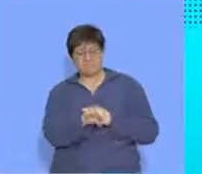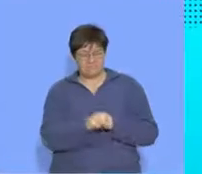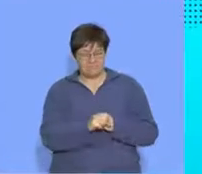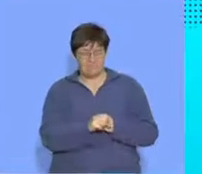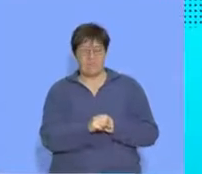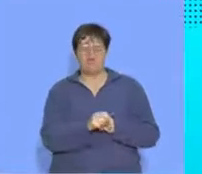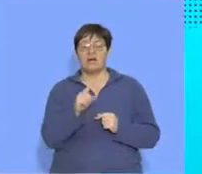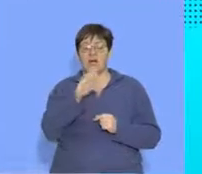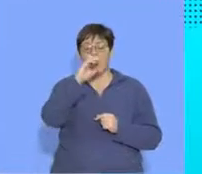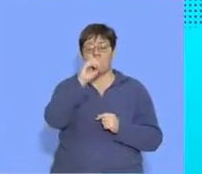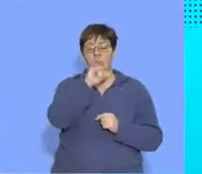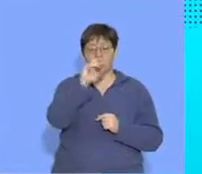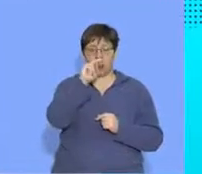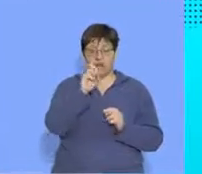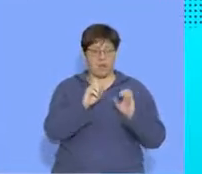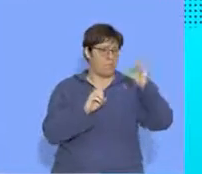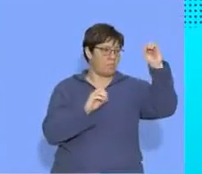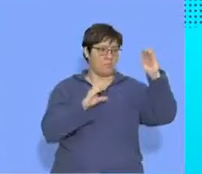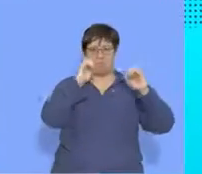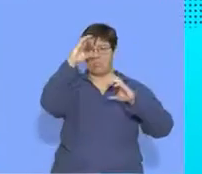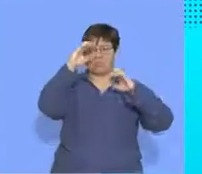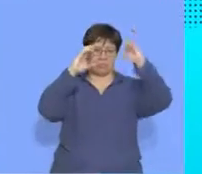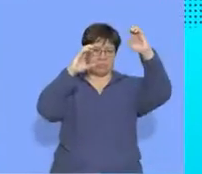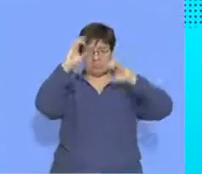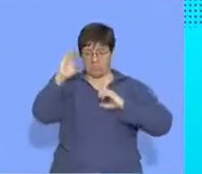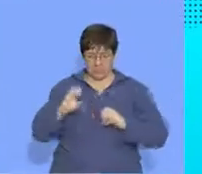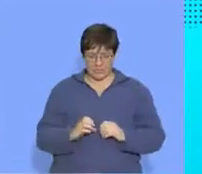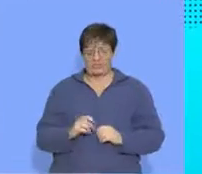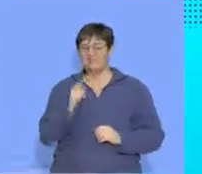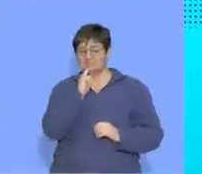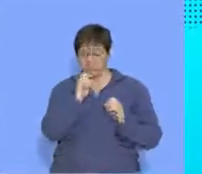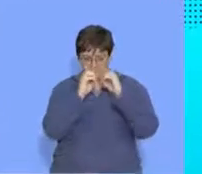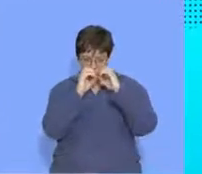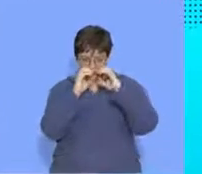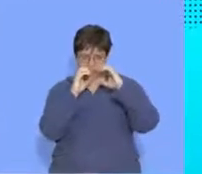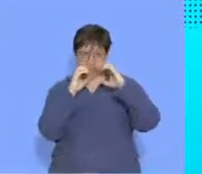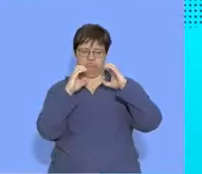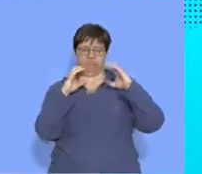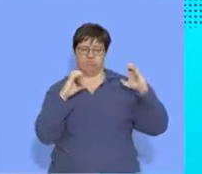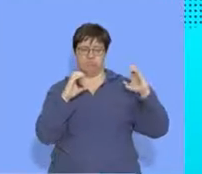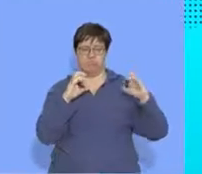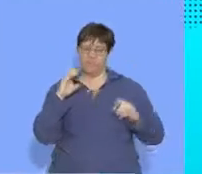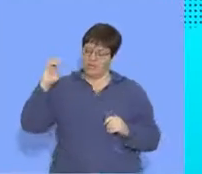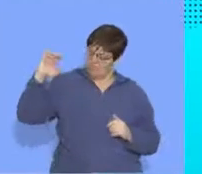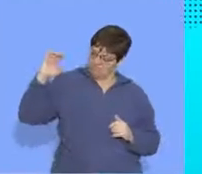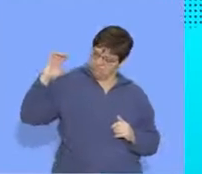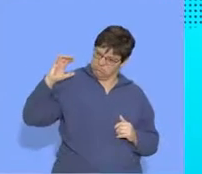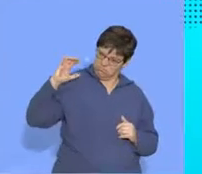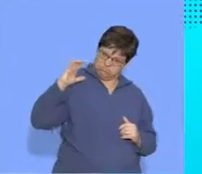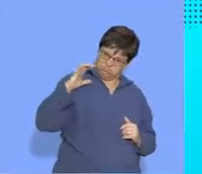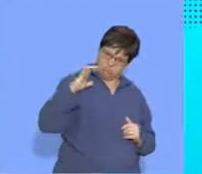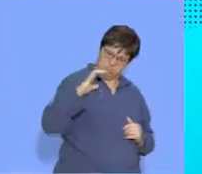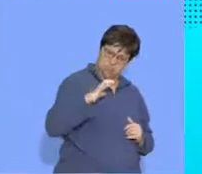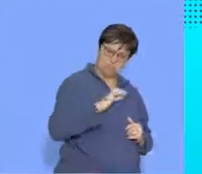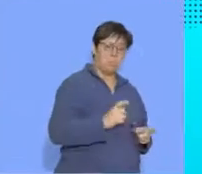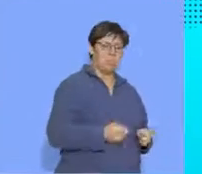ozone hole, there was holes in that were developing, and this started to increase. And there was more harsher radiation coming in from the sun.